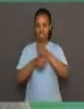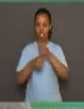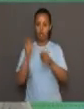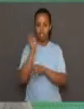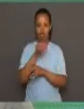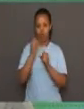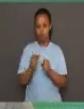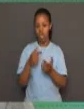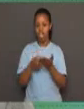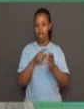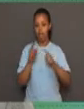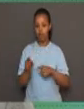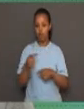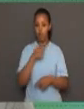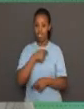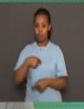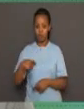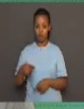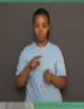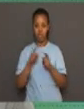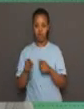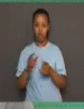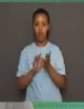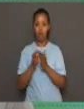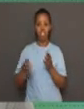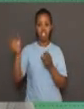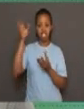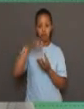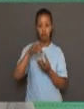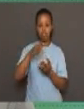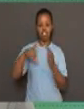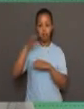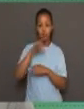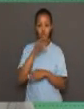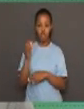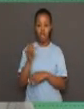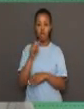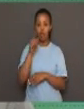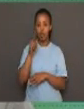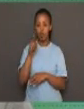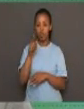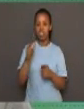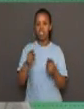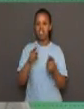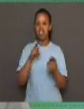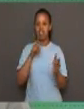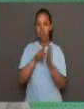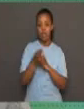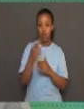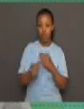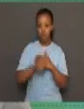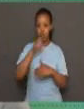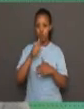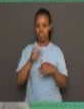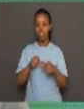see, the cheetah realizes that it is outnumbered and may be at risk if he continues to